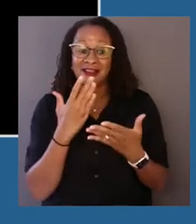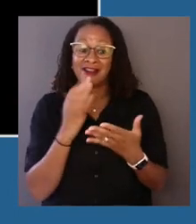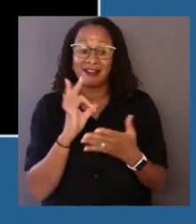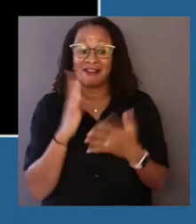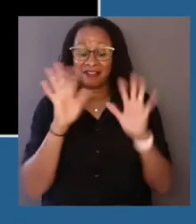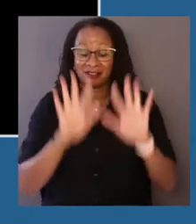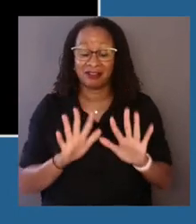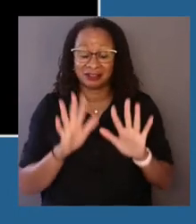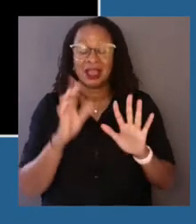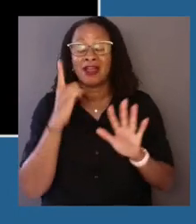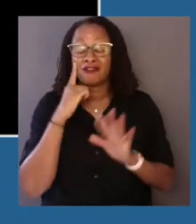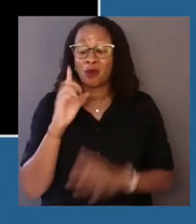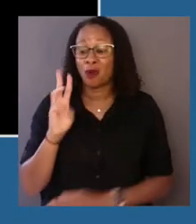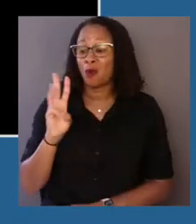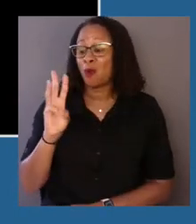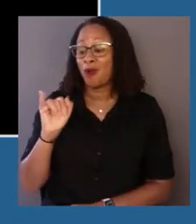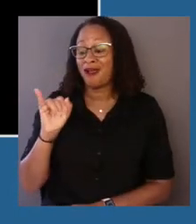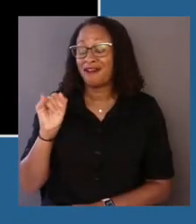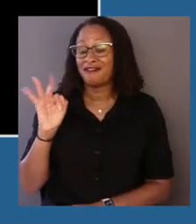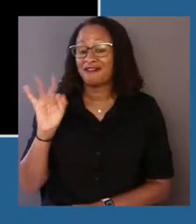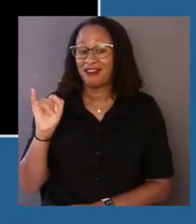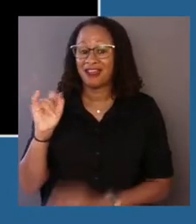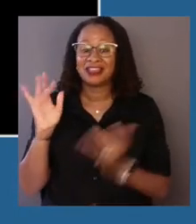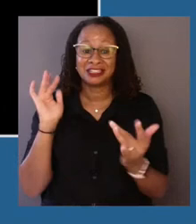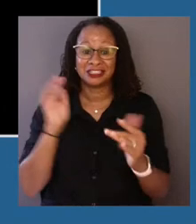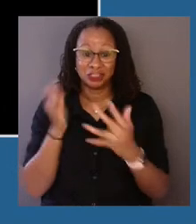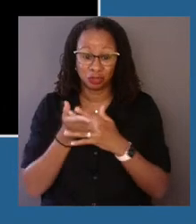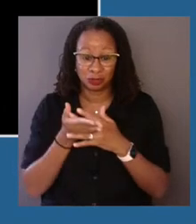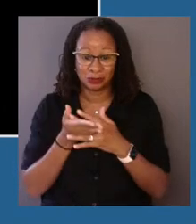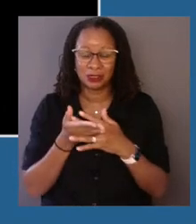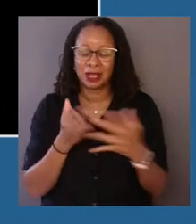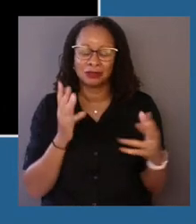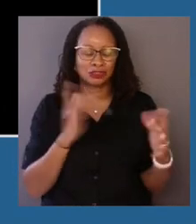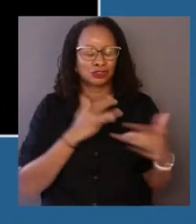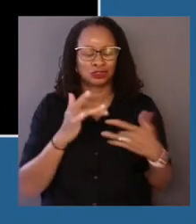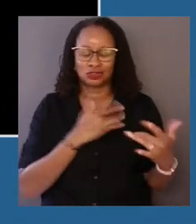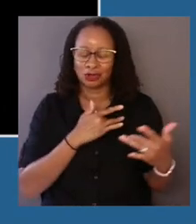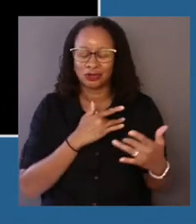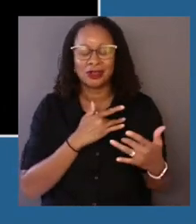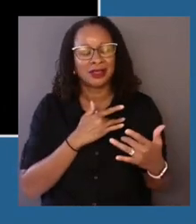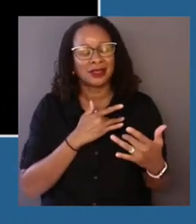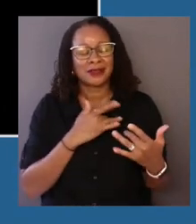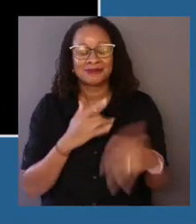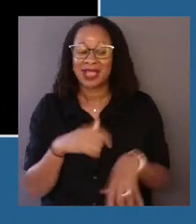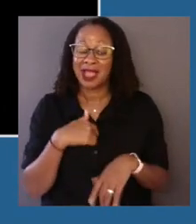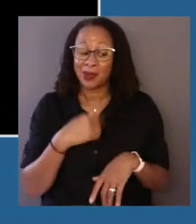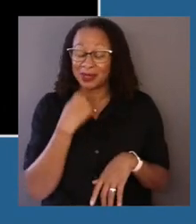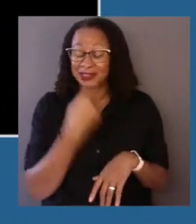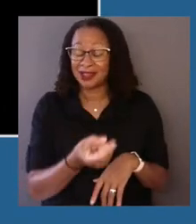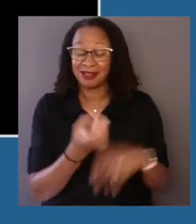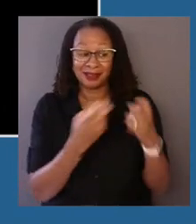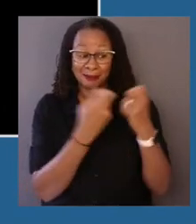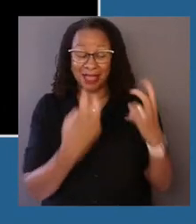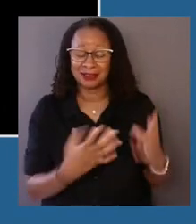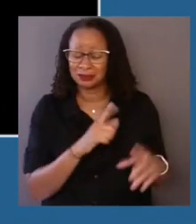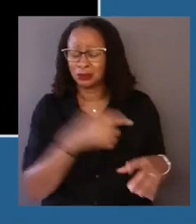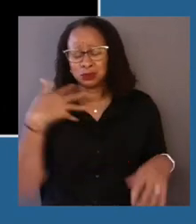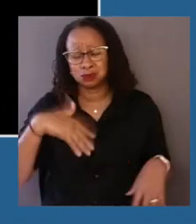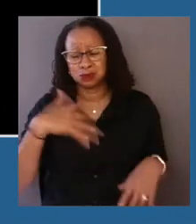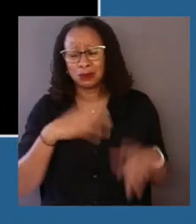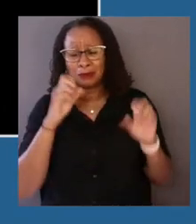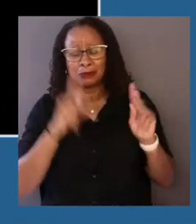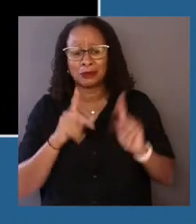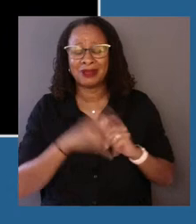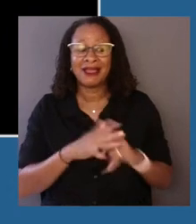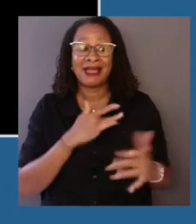Wi-Fi interruptions that we were worried would happen. I was just telling our amazing panelists, whom you'll meet in a moment, that I was concerned I was